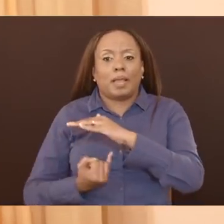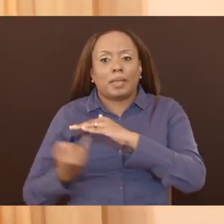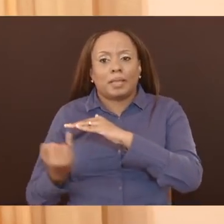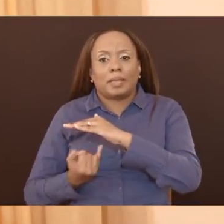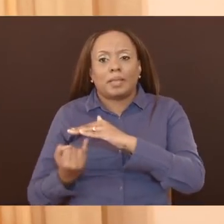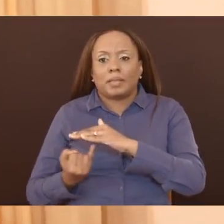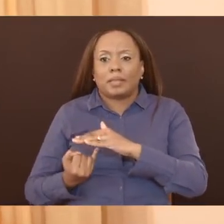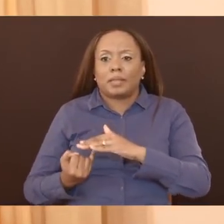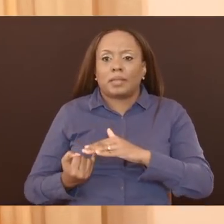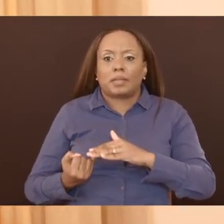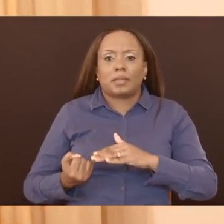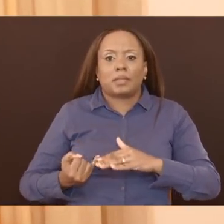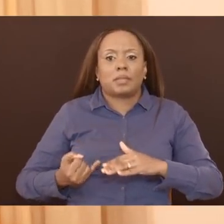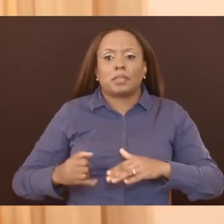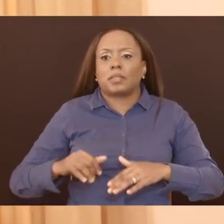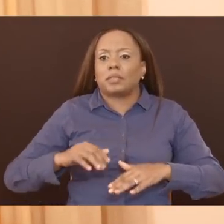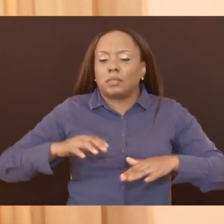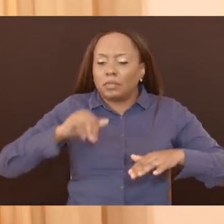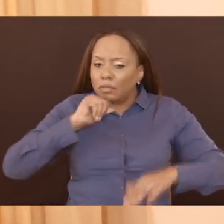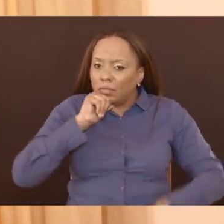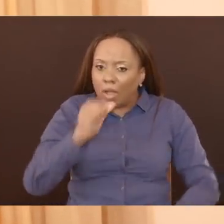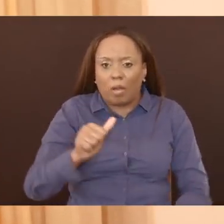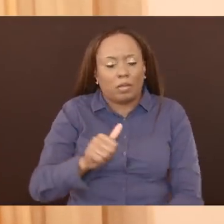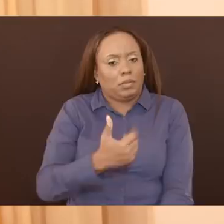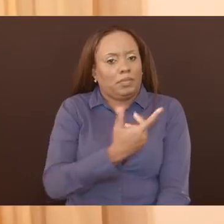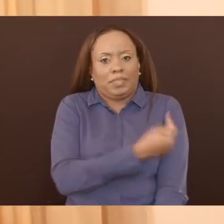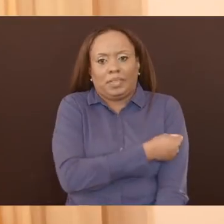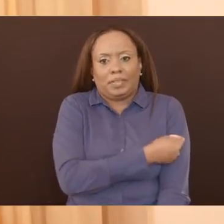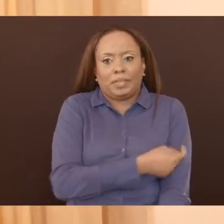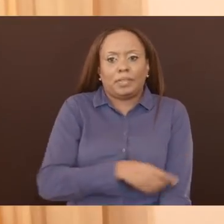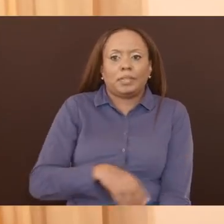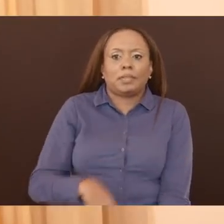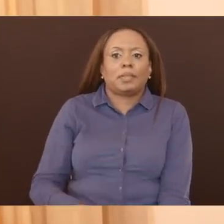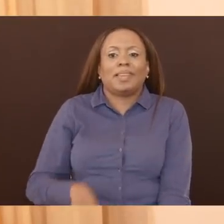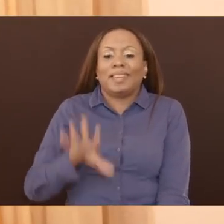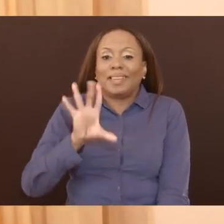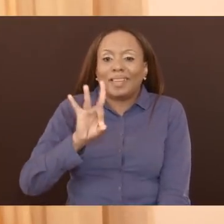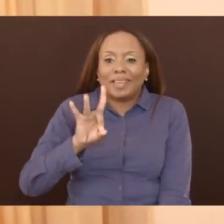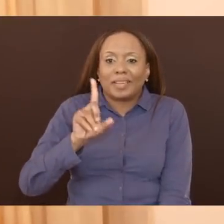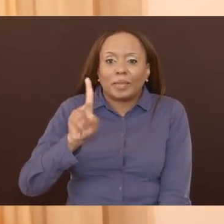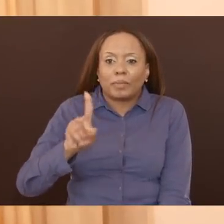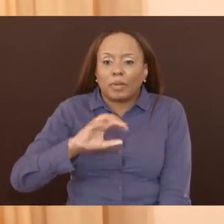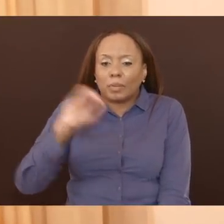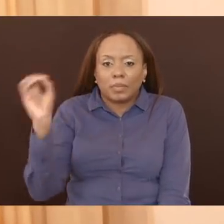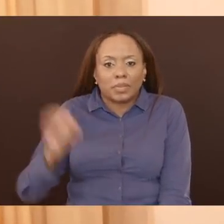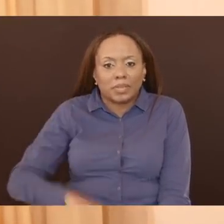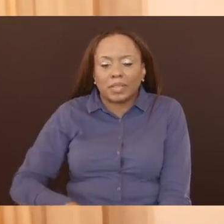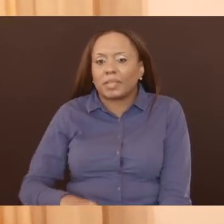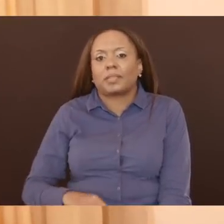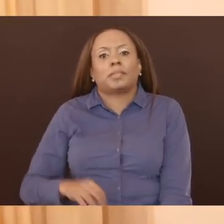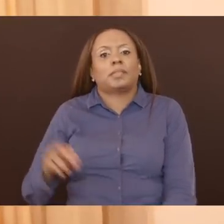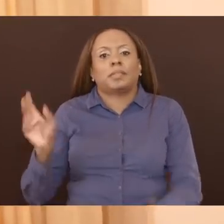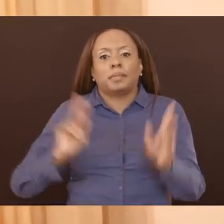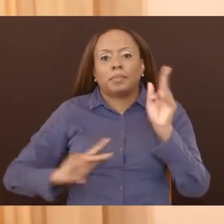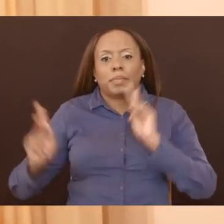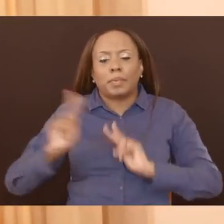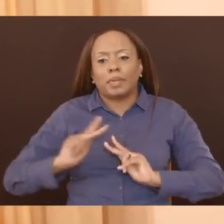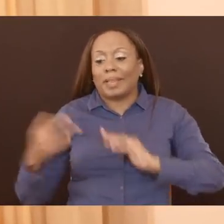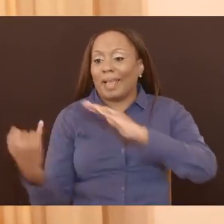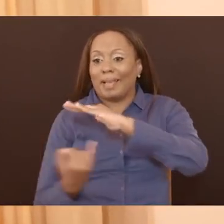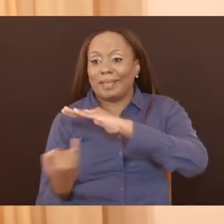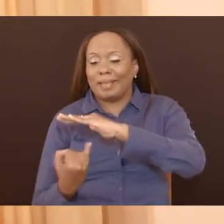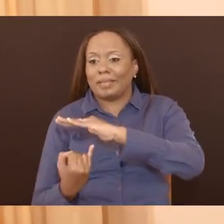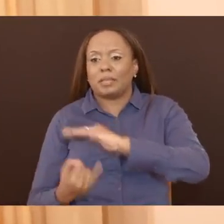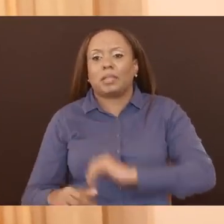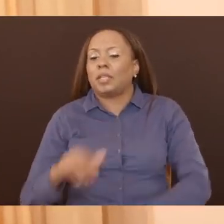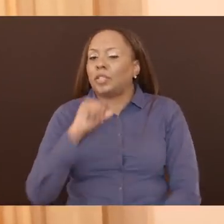isolation are not vaccinated. 8 out of every 10 people going in are not vaccinated. But it